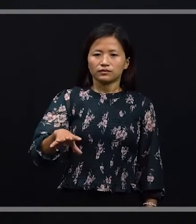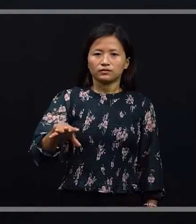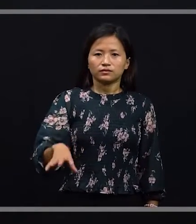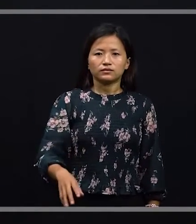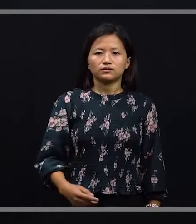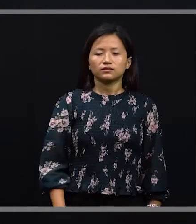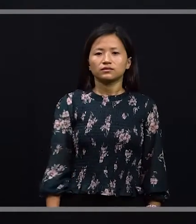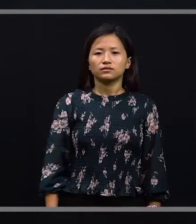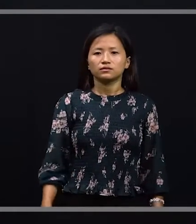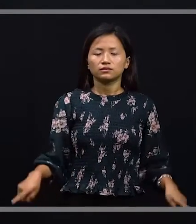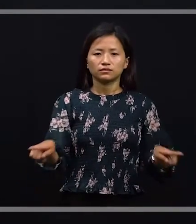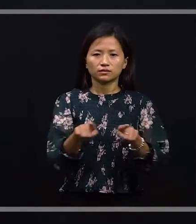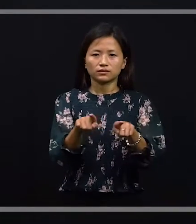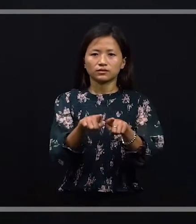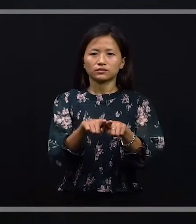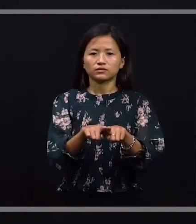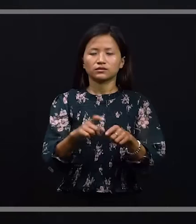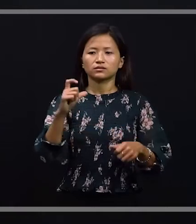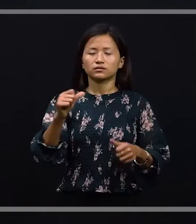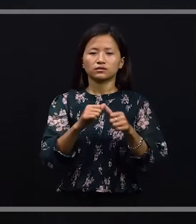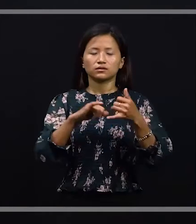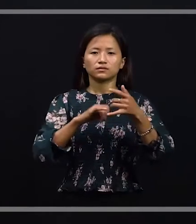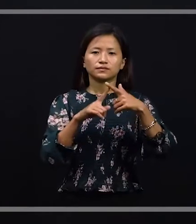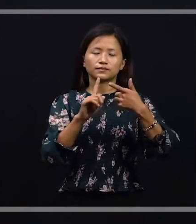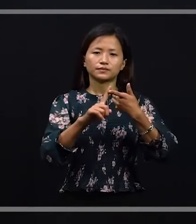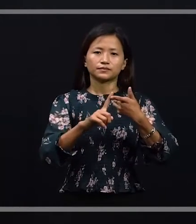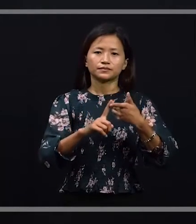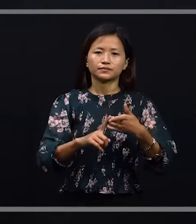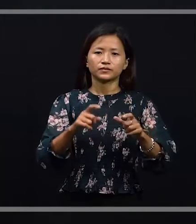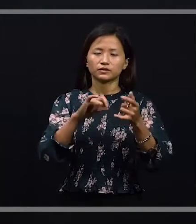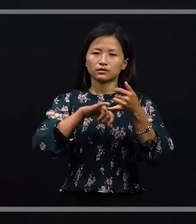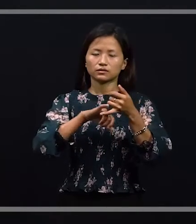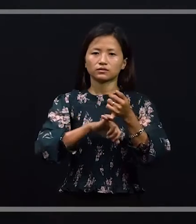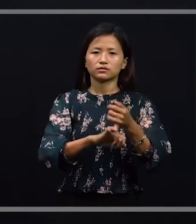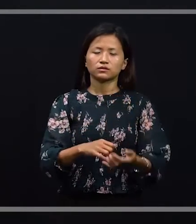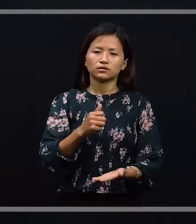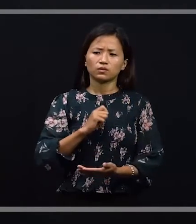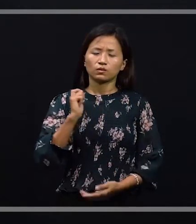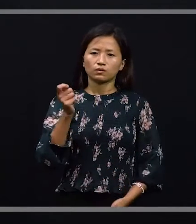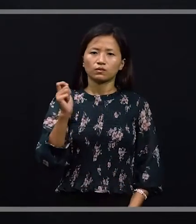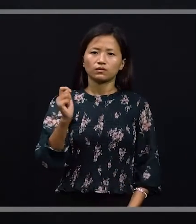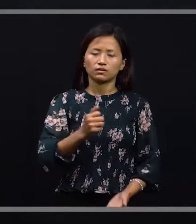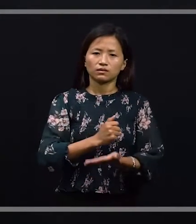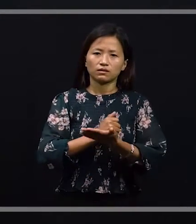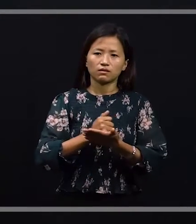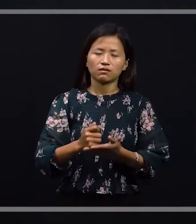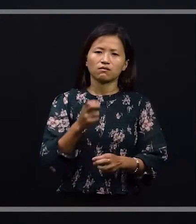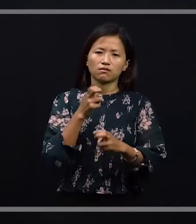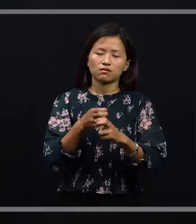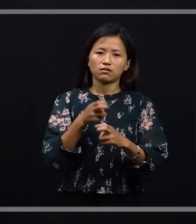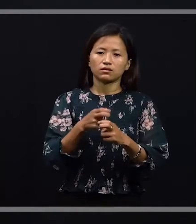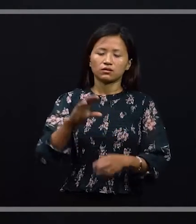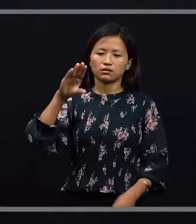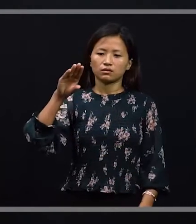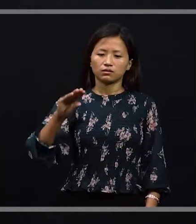for example, if they are going through some suffering or torture, he told the people that it is against the law, and then